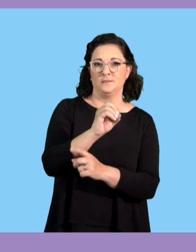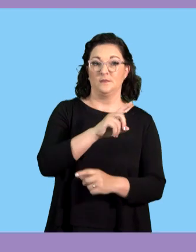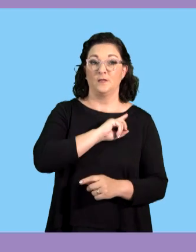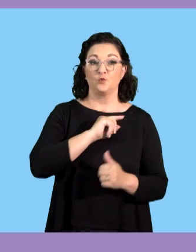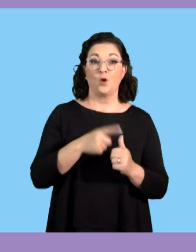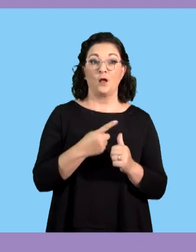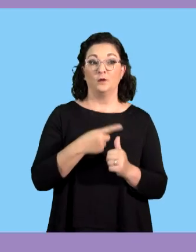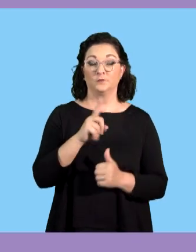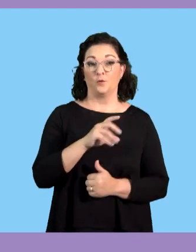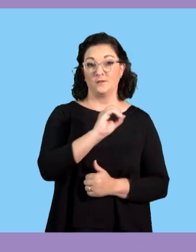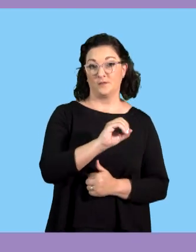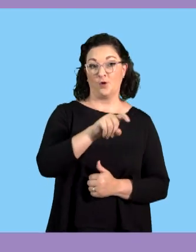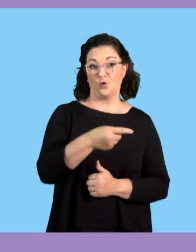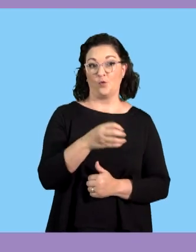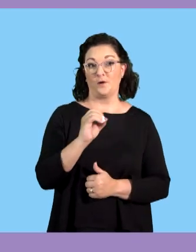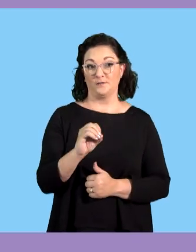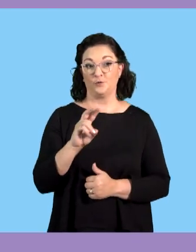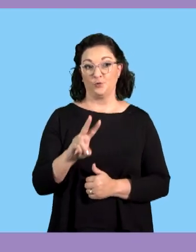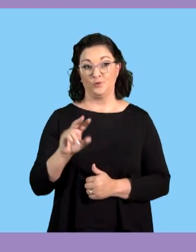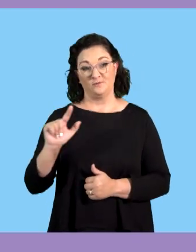So our answer would be